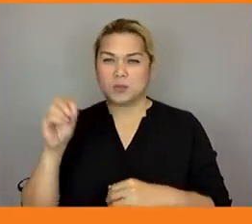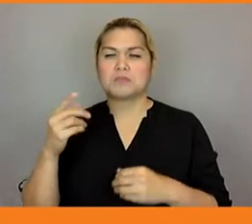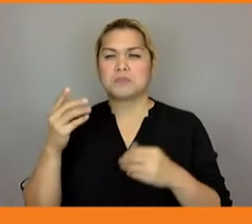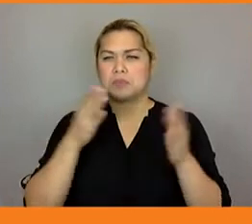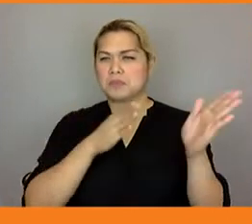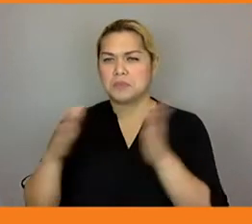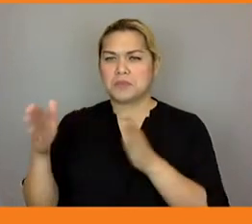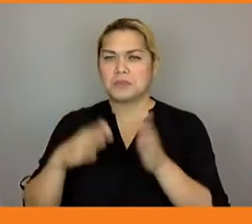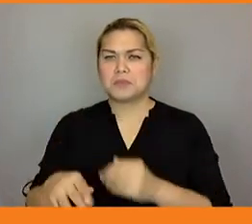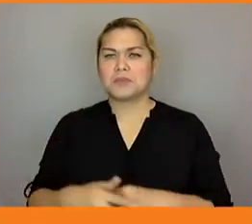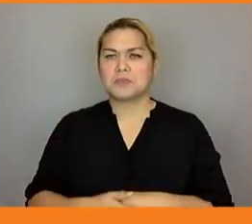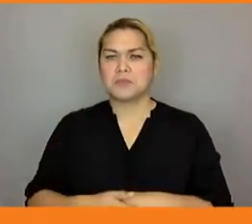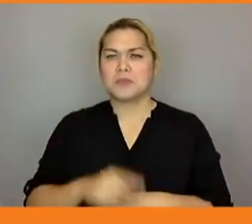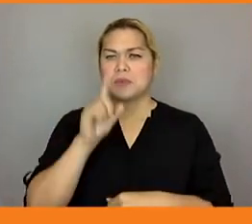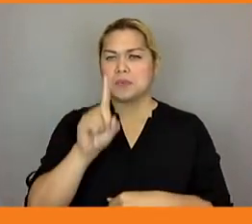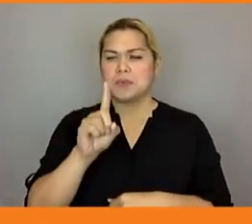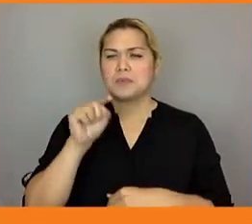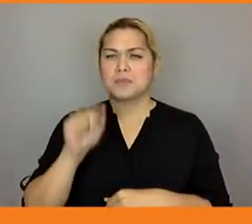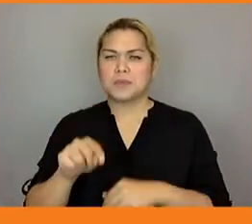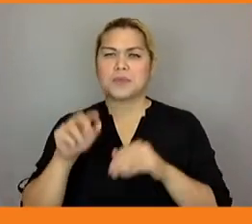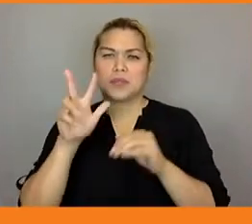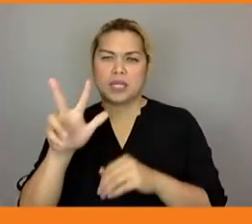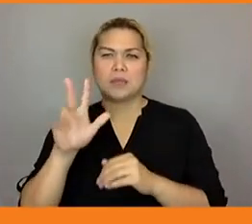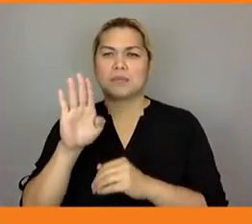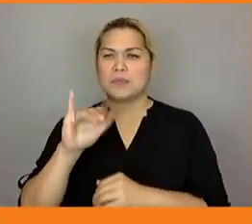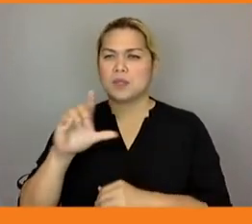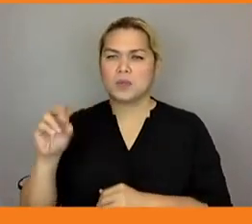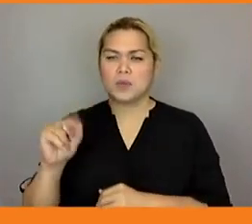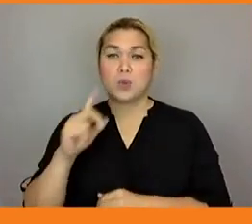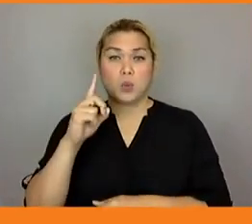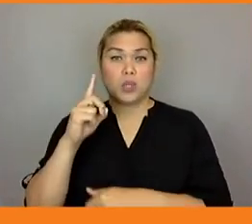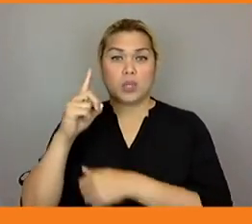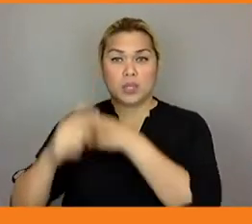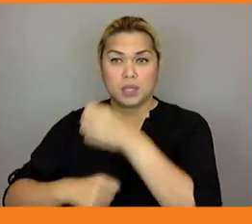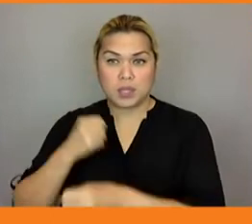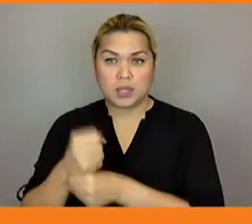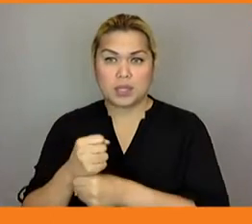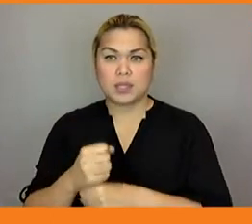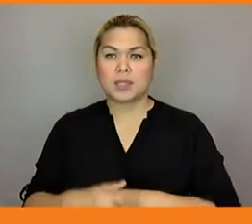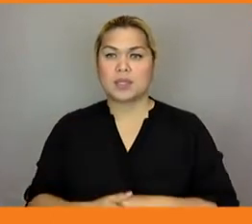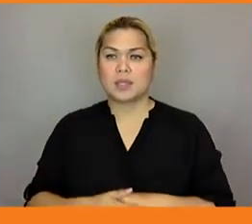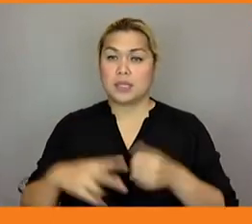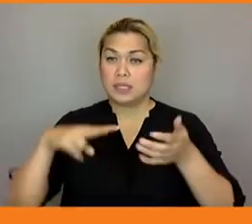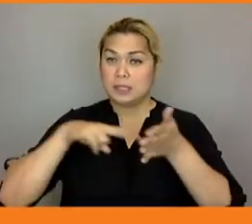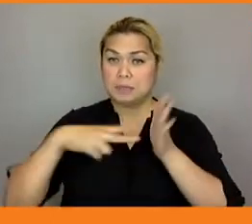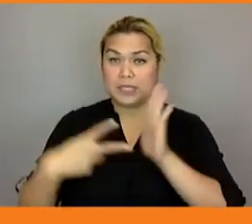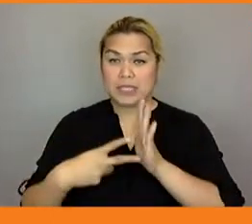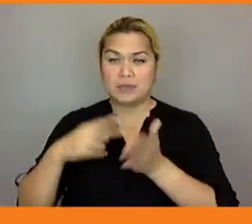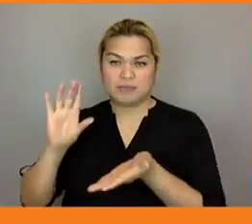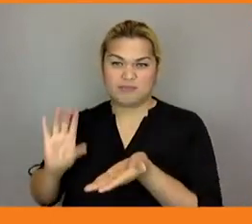per year. That's our, you know, yearly kind of average ambition, which is very challenging for